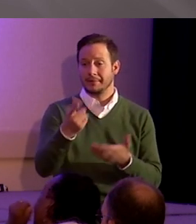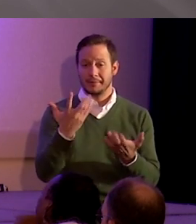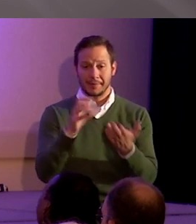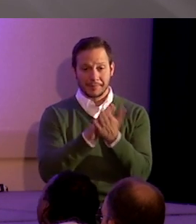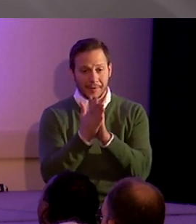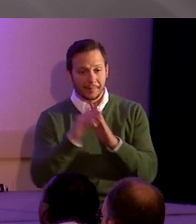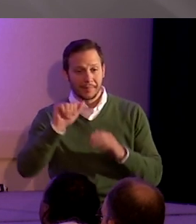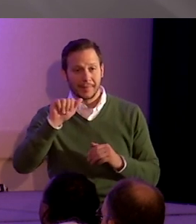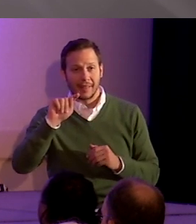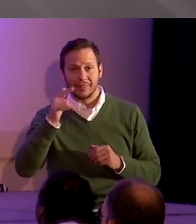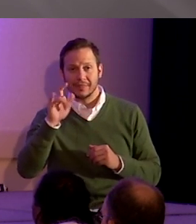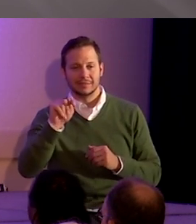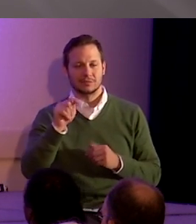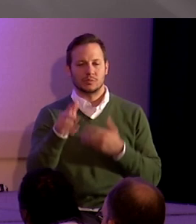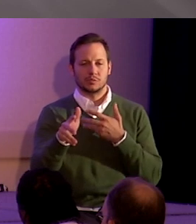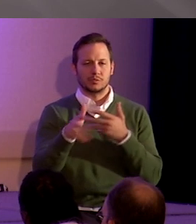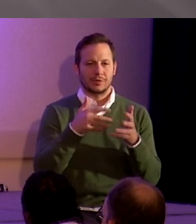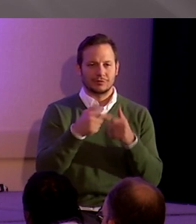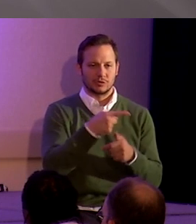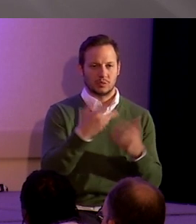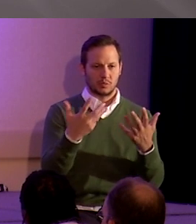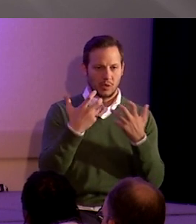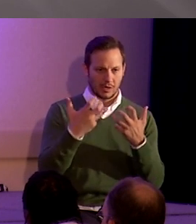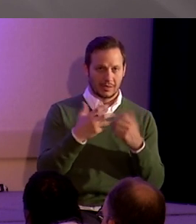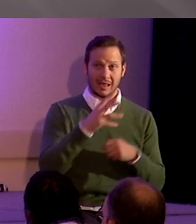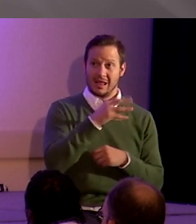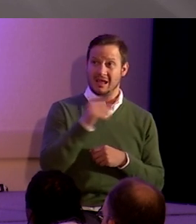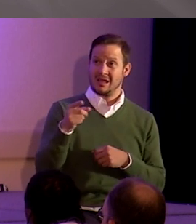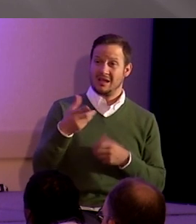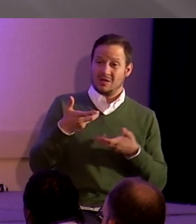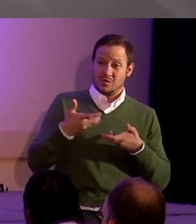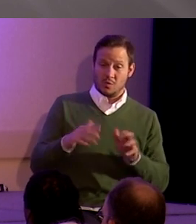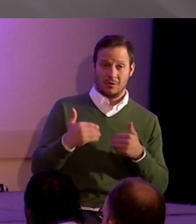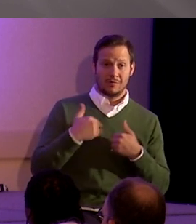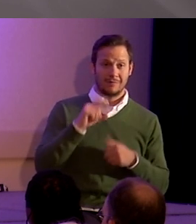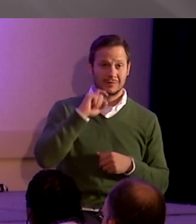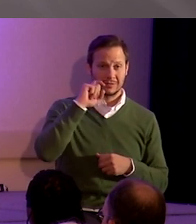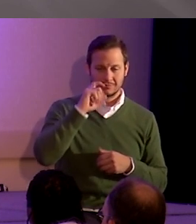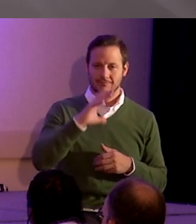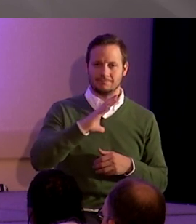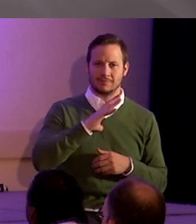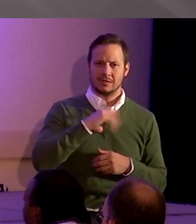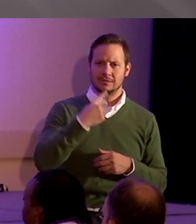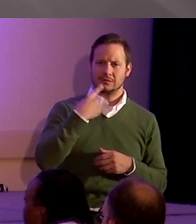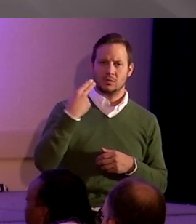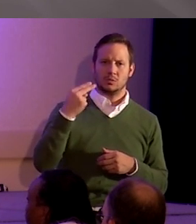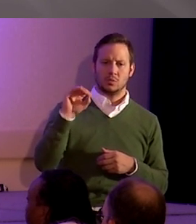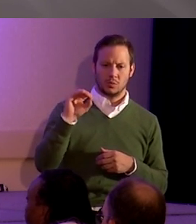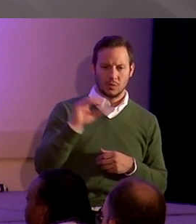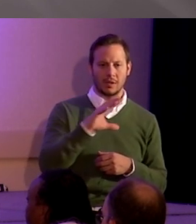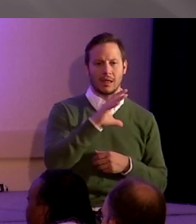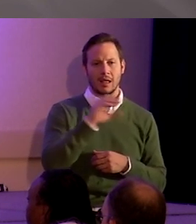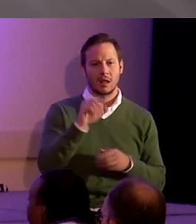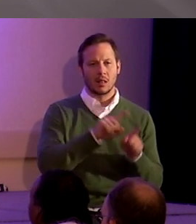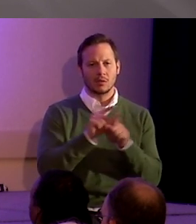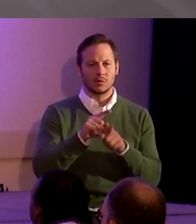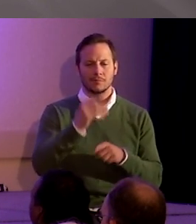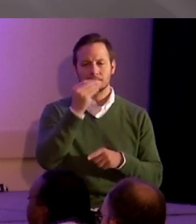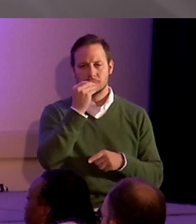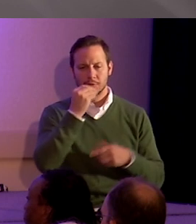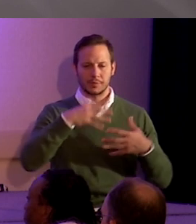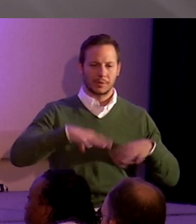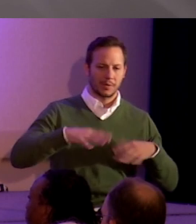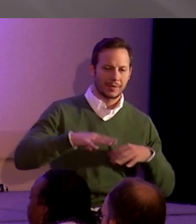wants, and refuse sex when she wants, as well as to have the right to food and clothing